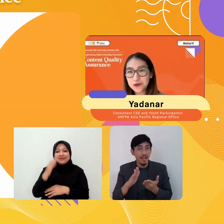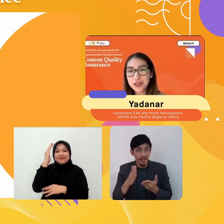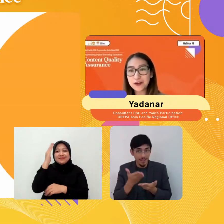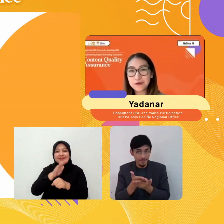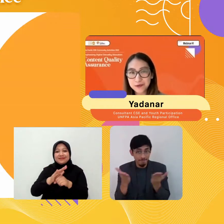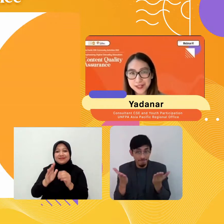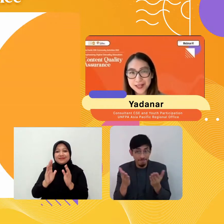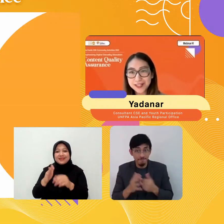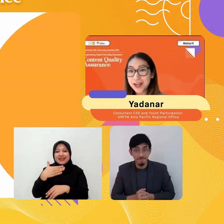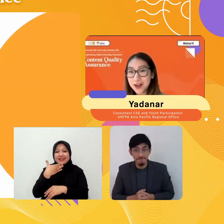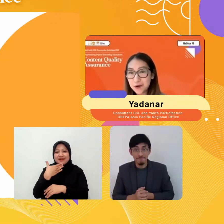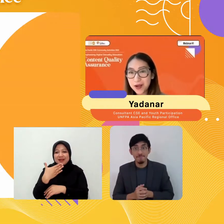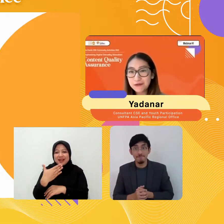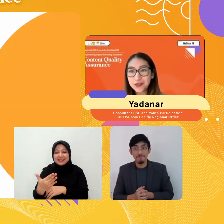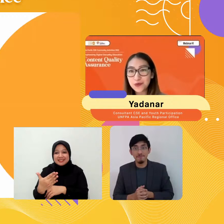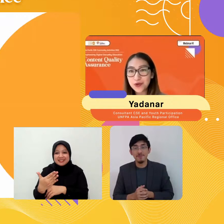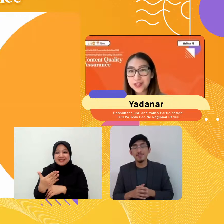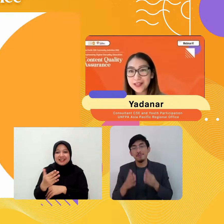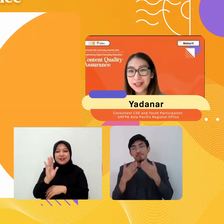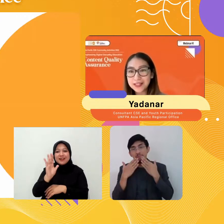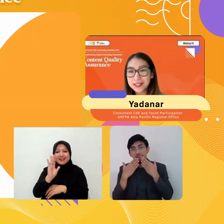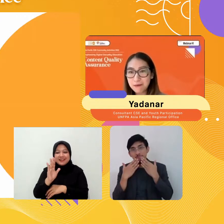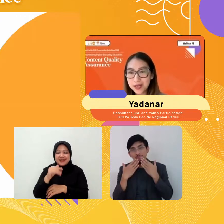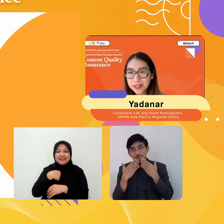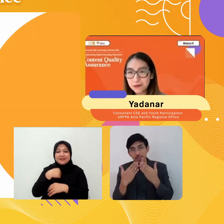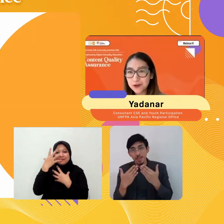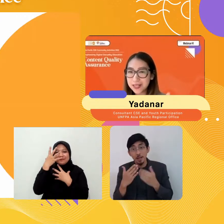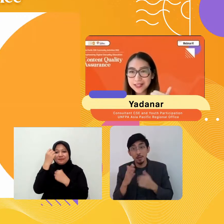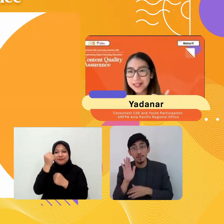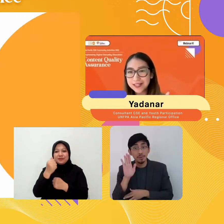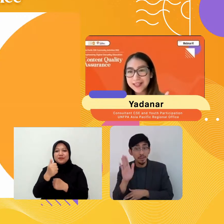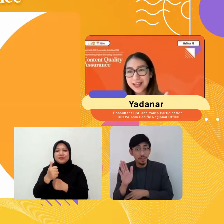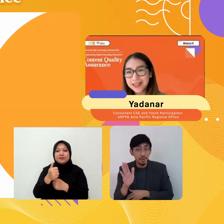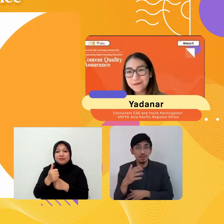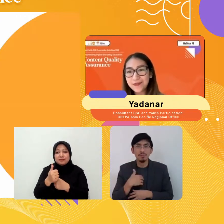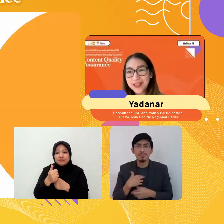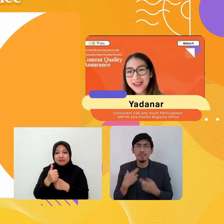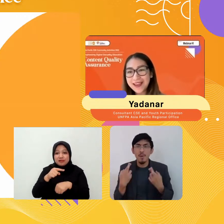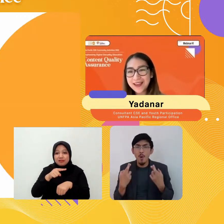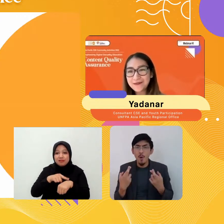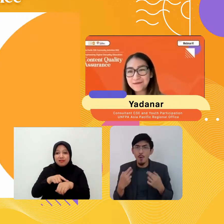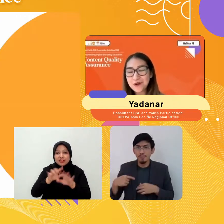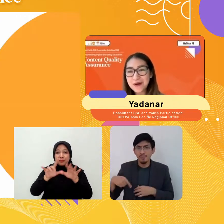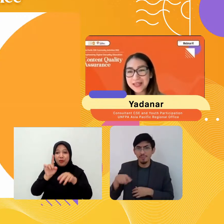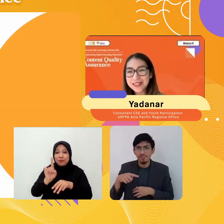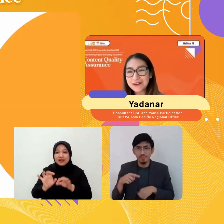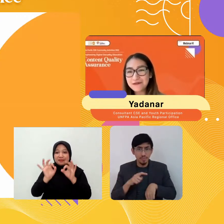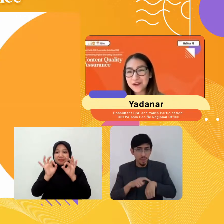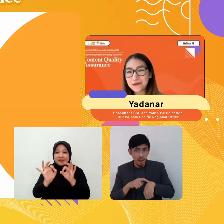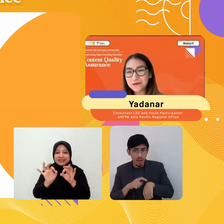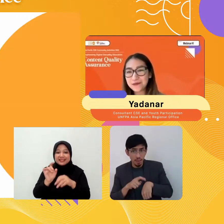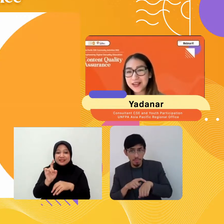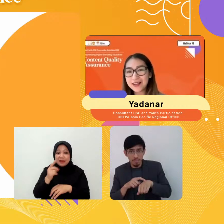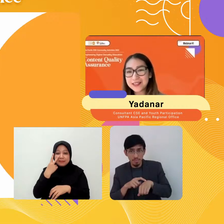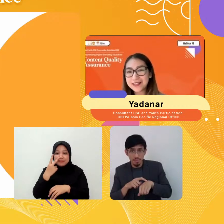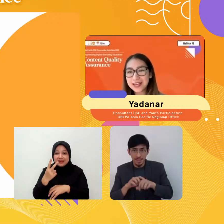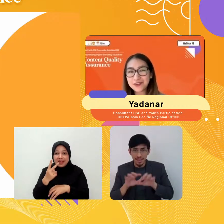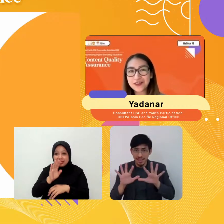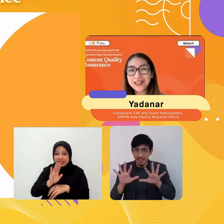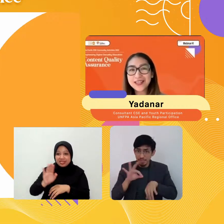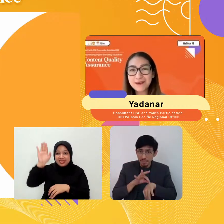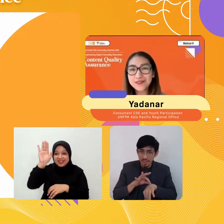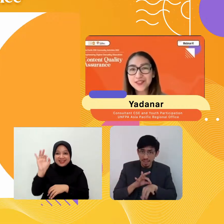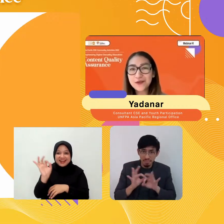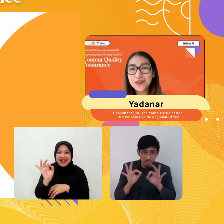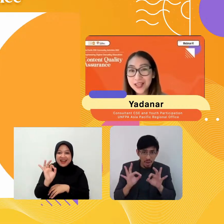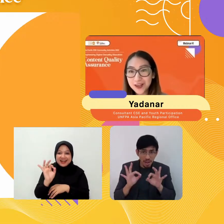forward to the group discussion. I hope I fit within the 10 minutes because I didn't see any reminder from